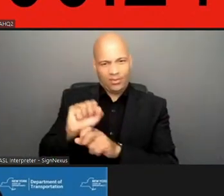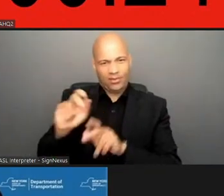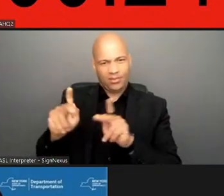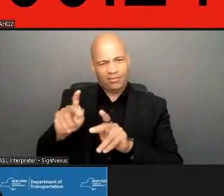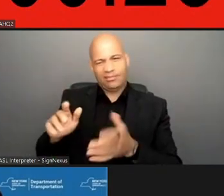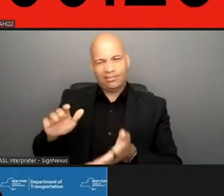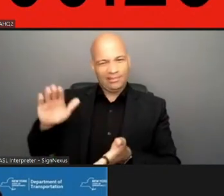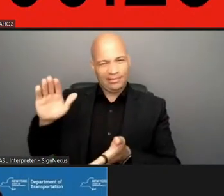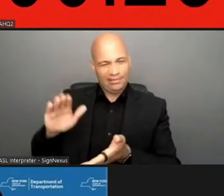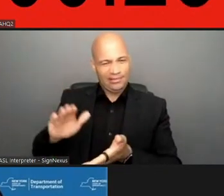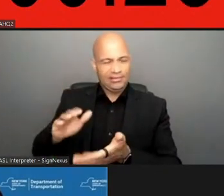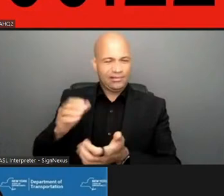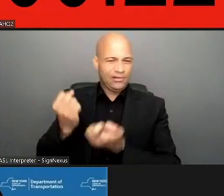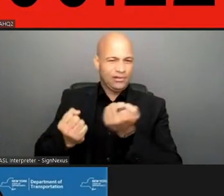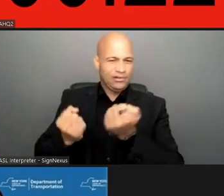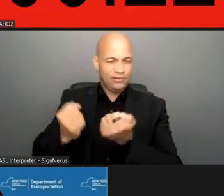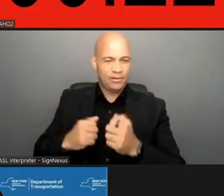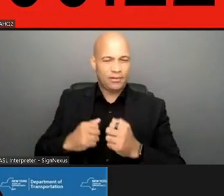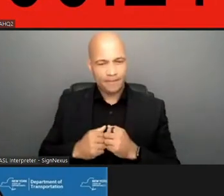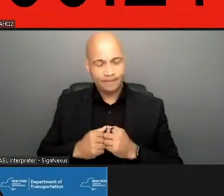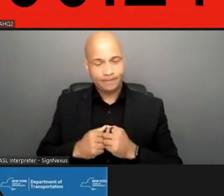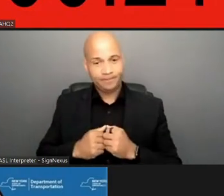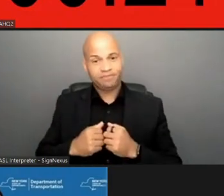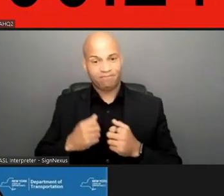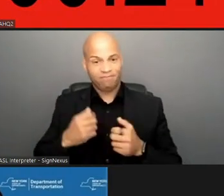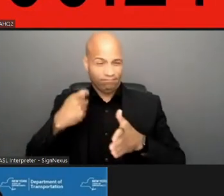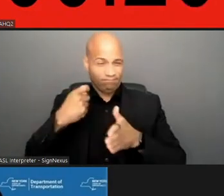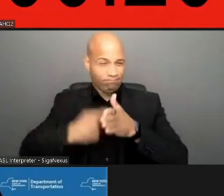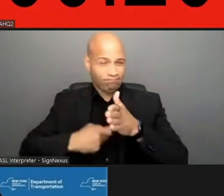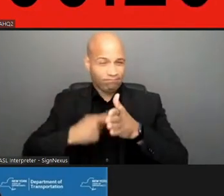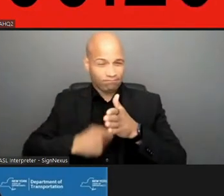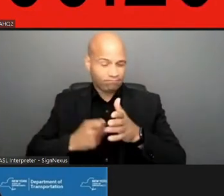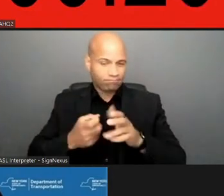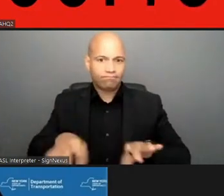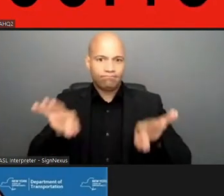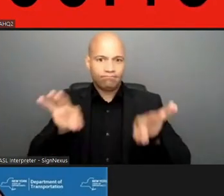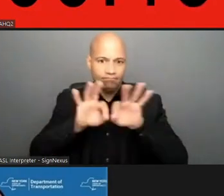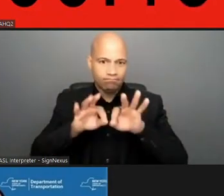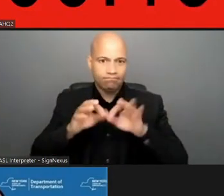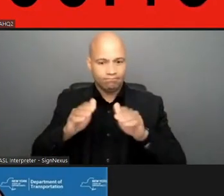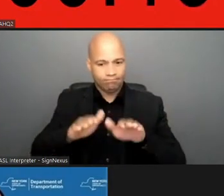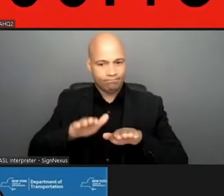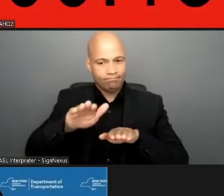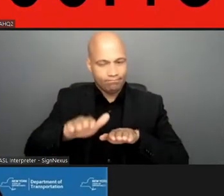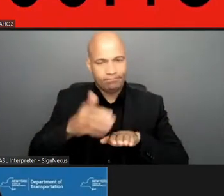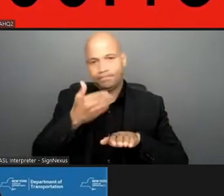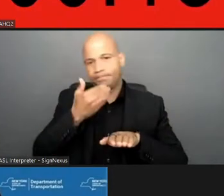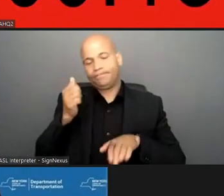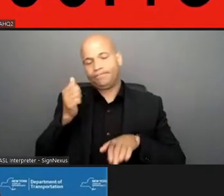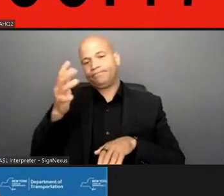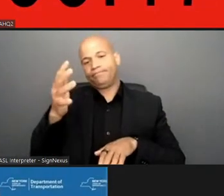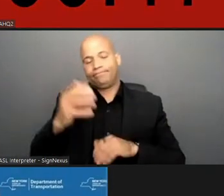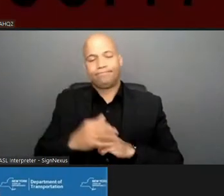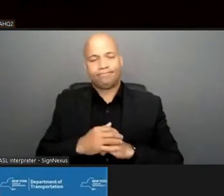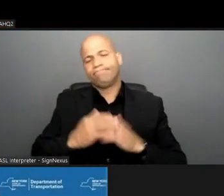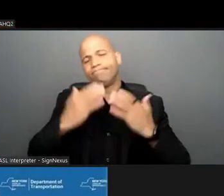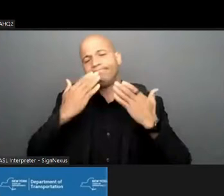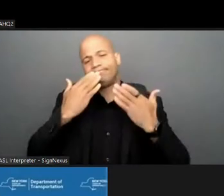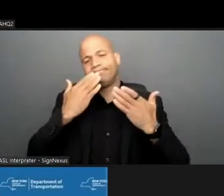driving congestion pricing is an essential step to getting us to a better future thank you